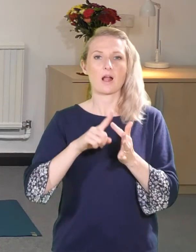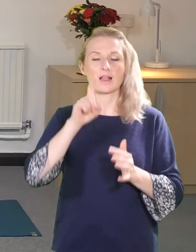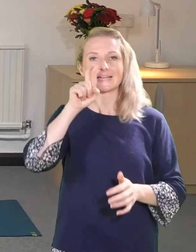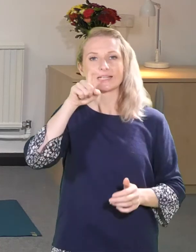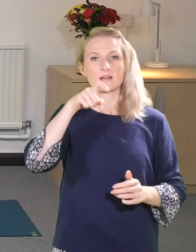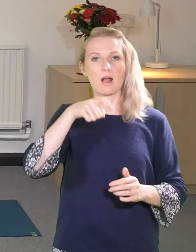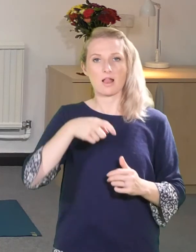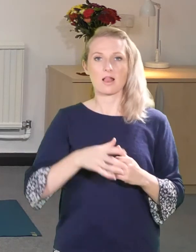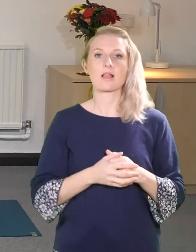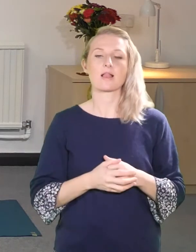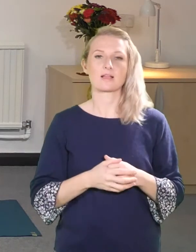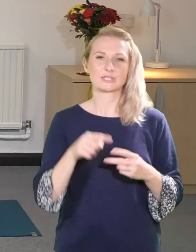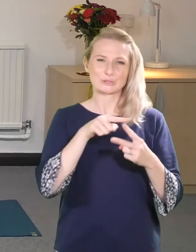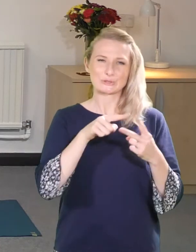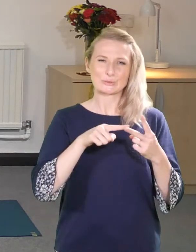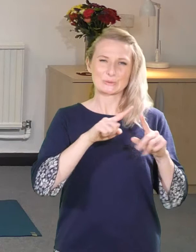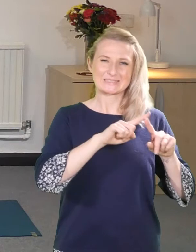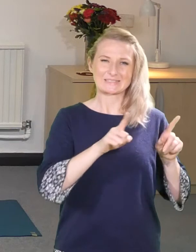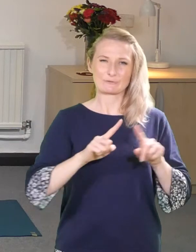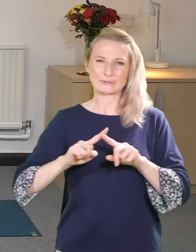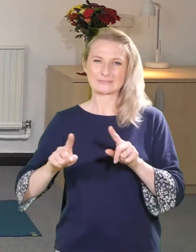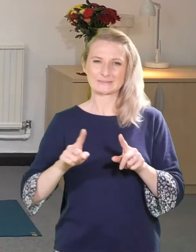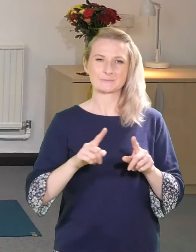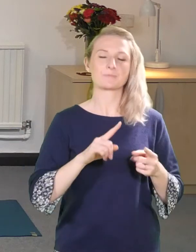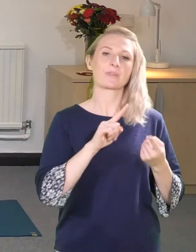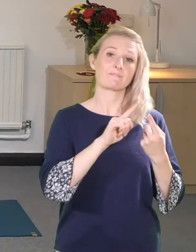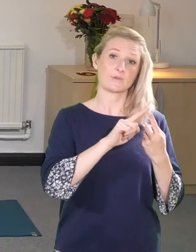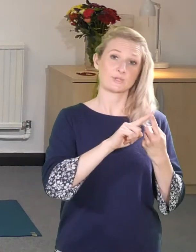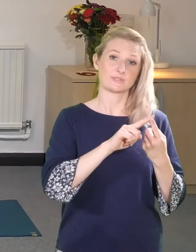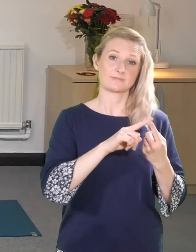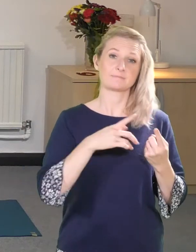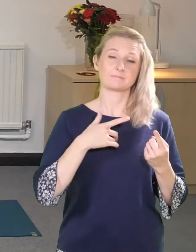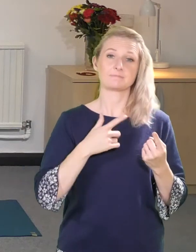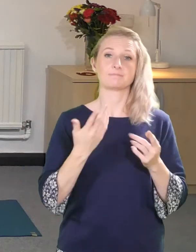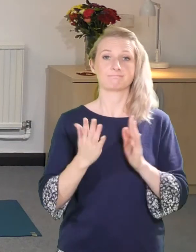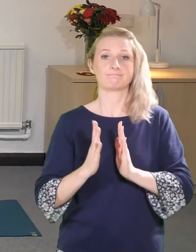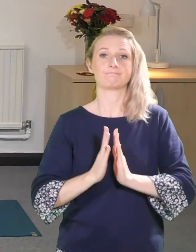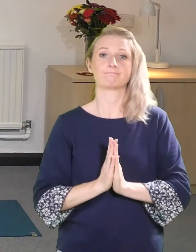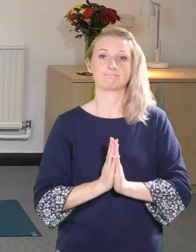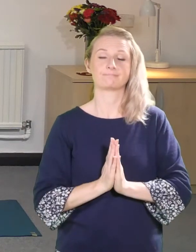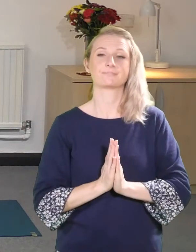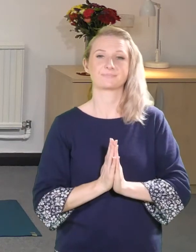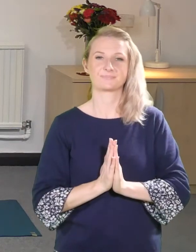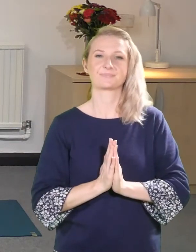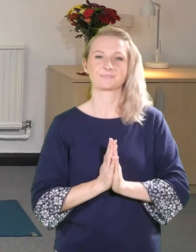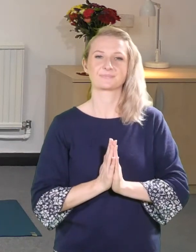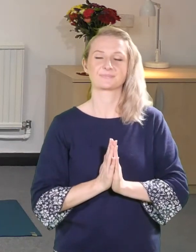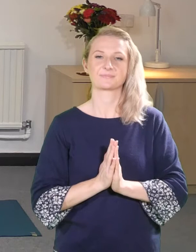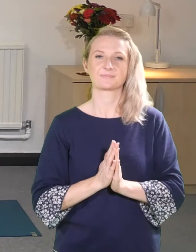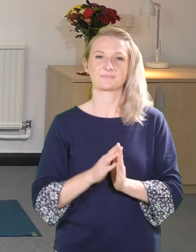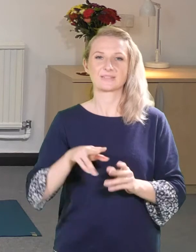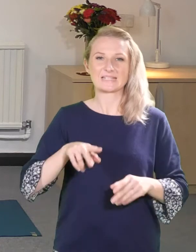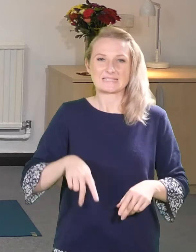two versions. The first version, we're going to have our hands at our heart. Let's bend both